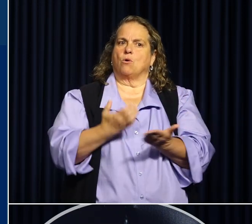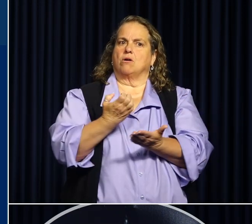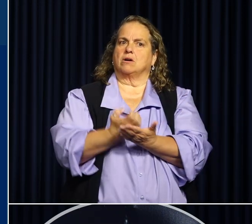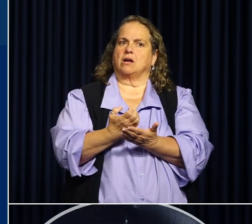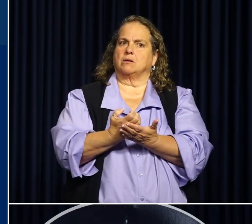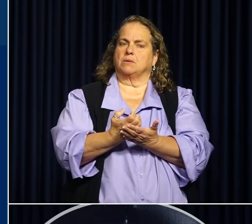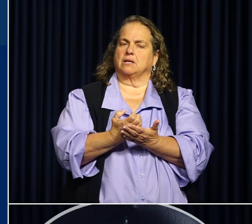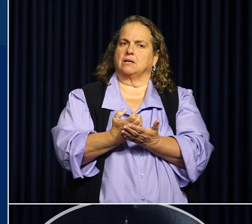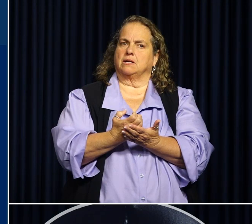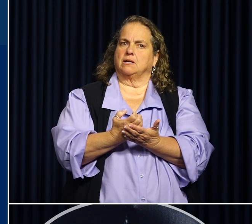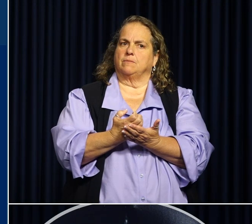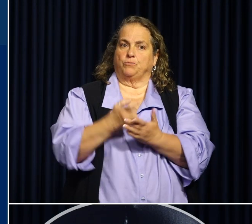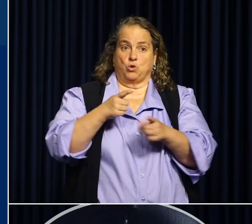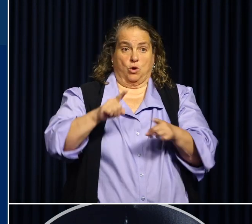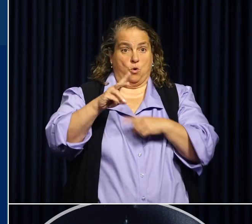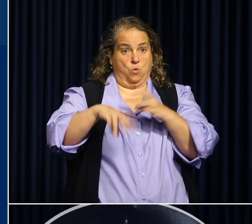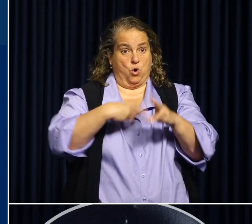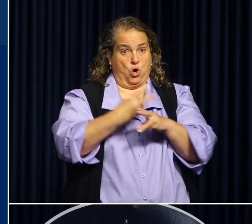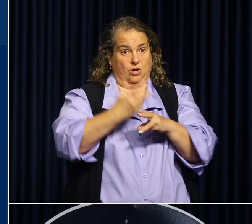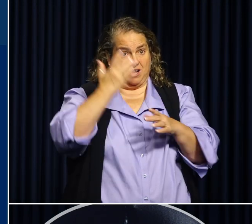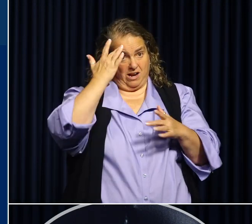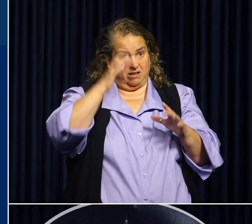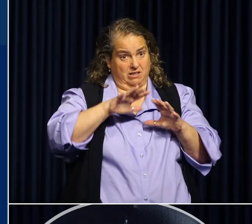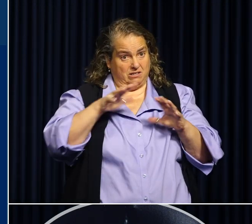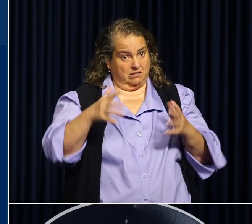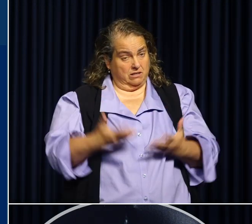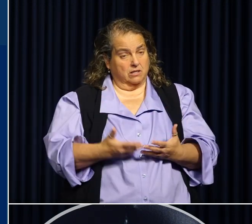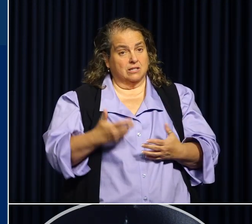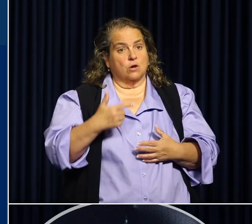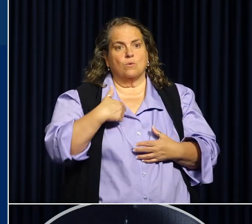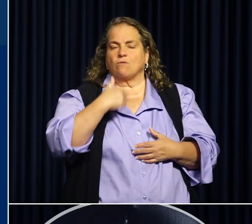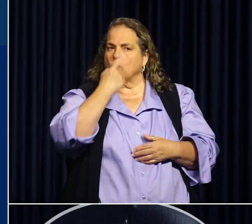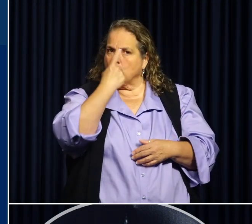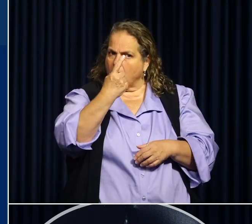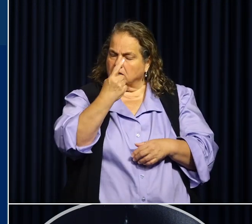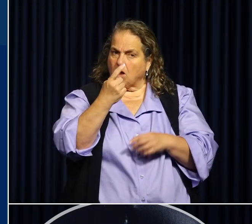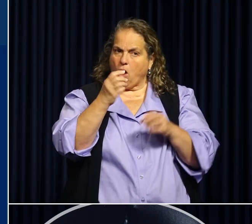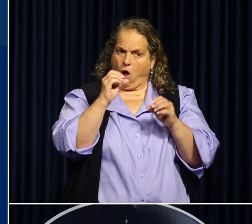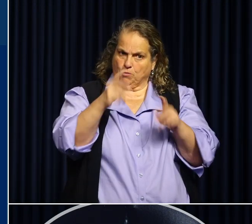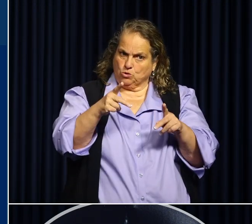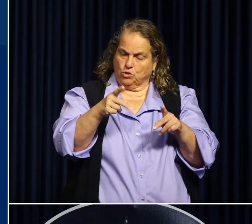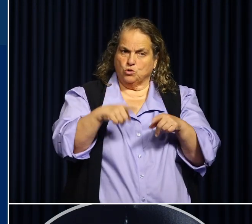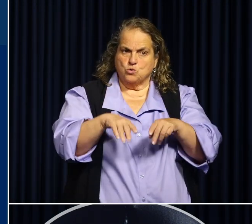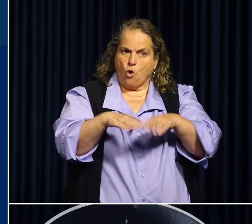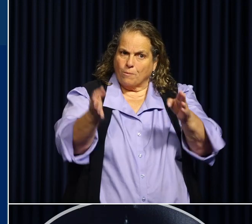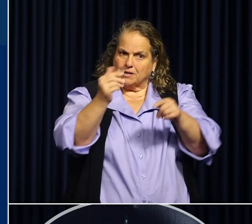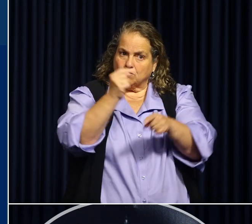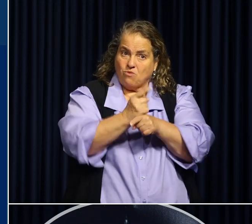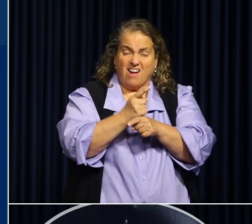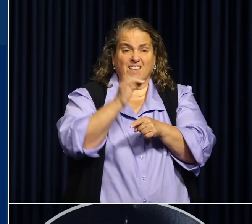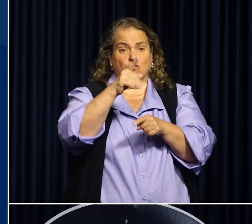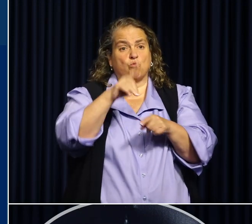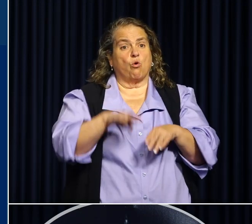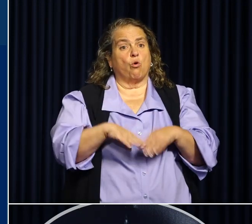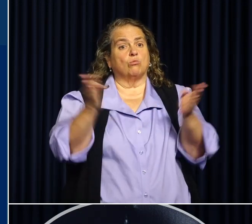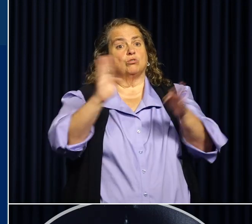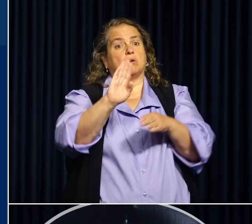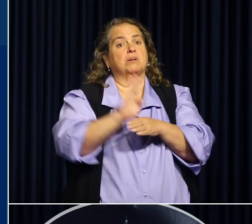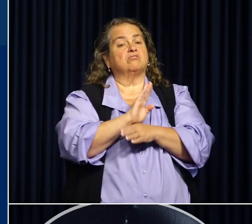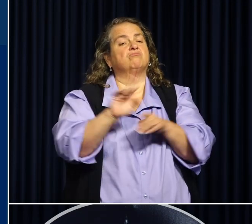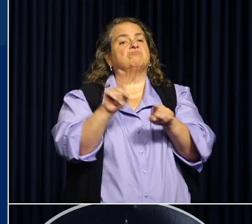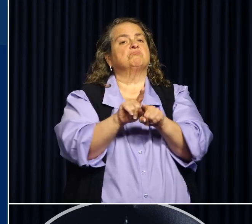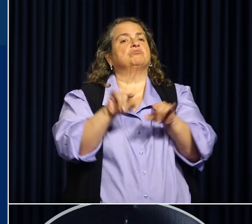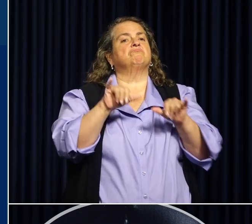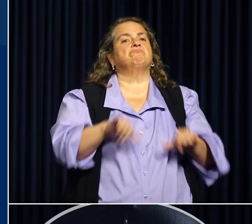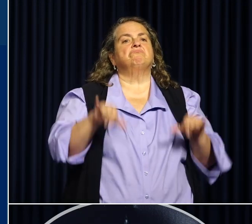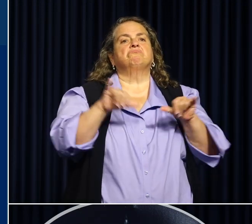during a worldwide health pandemic. So if the approach is business as usual, what it was before